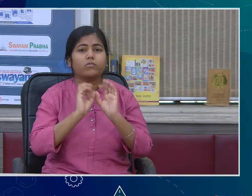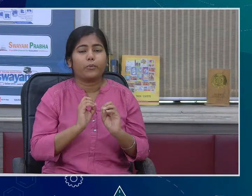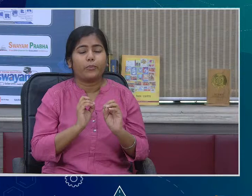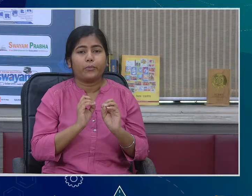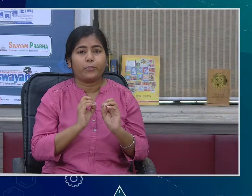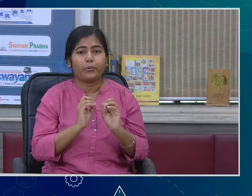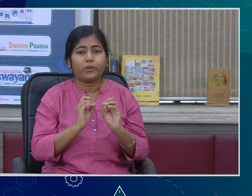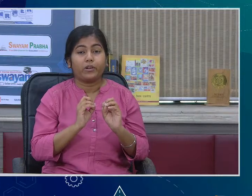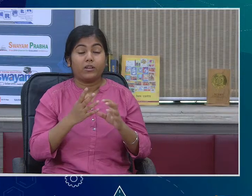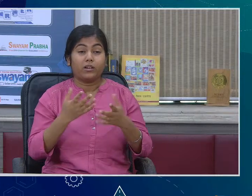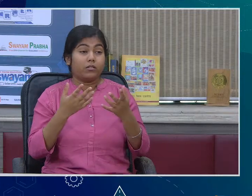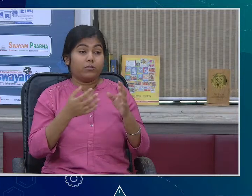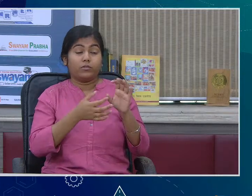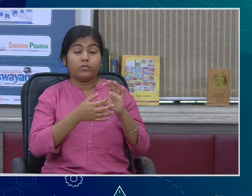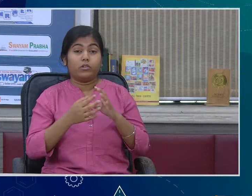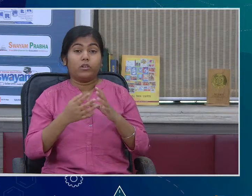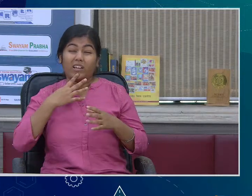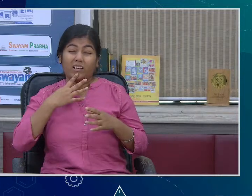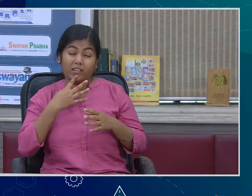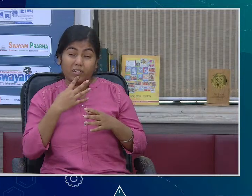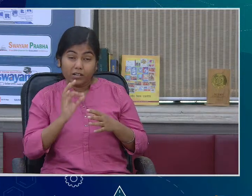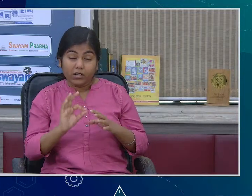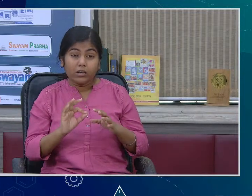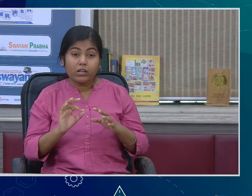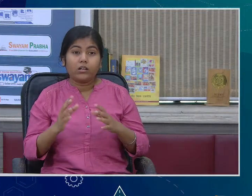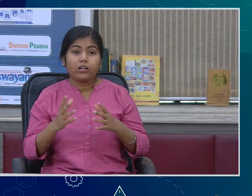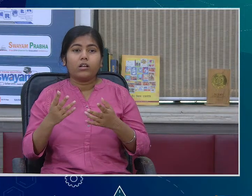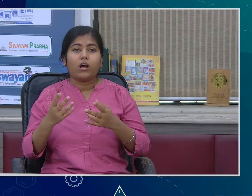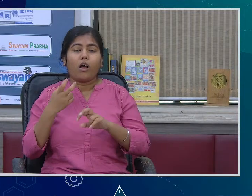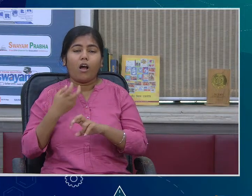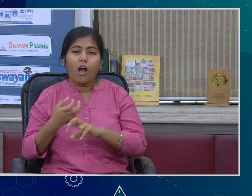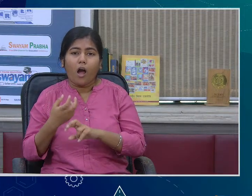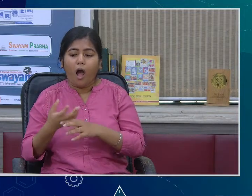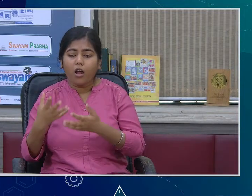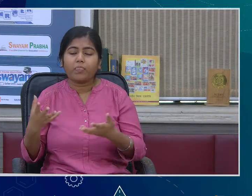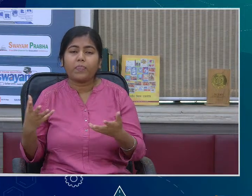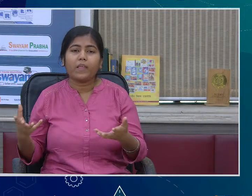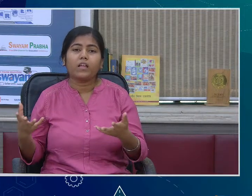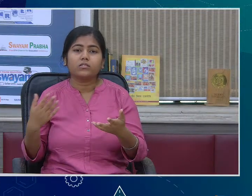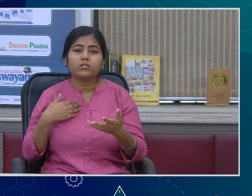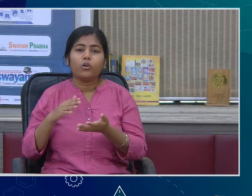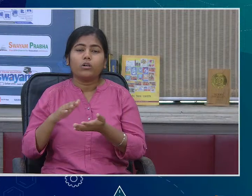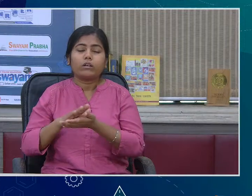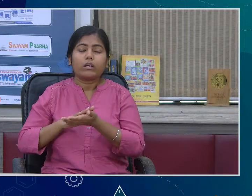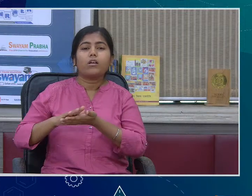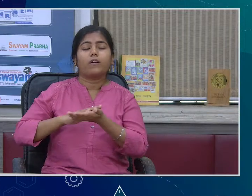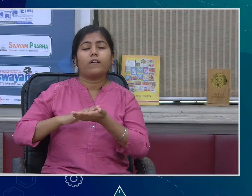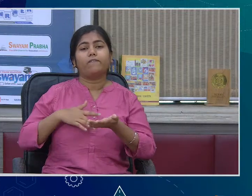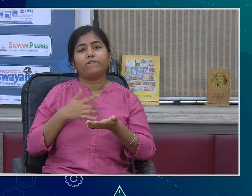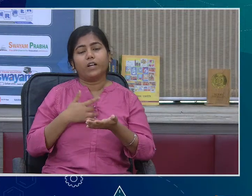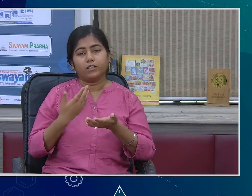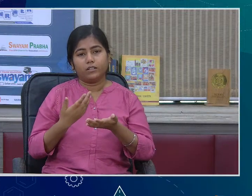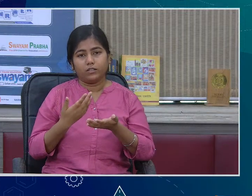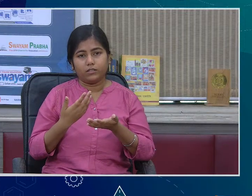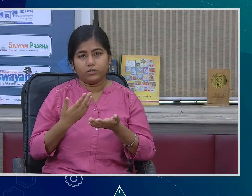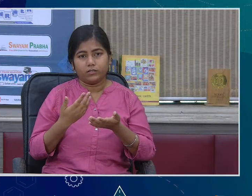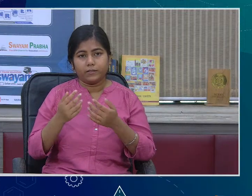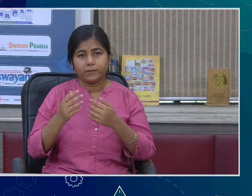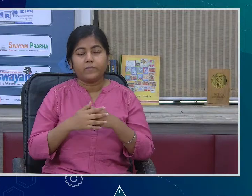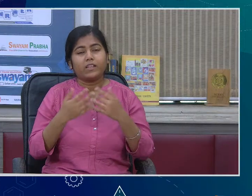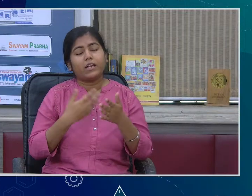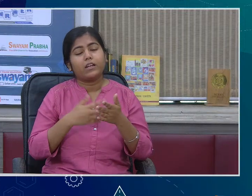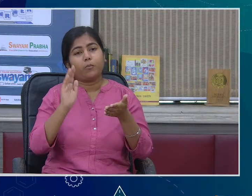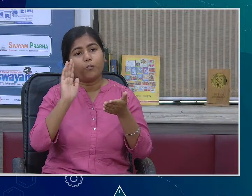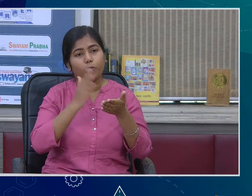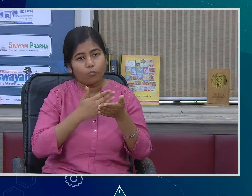through real and concrete objects. Whatever I am teaching in the class, okay, whether it's a prose lesson, whether it's a